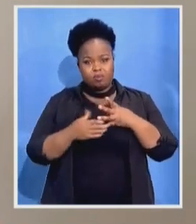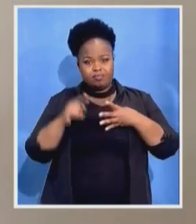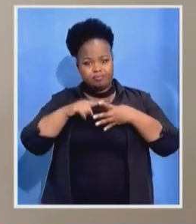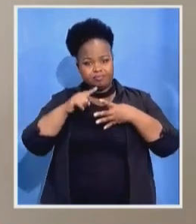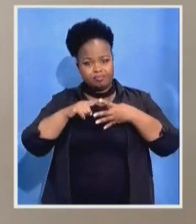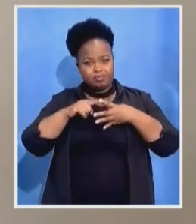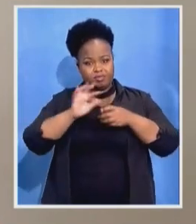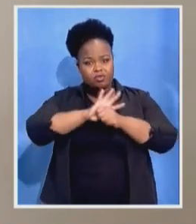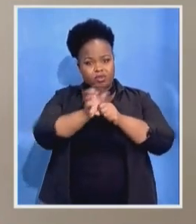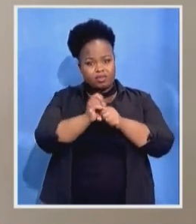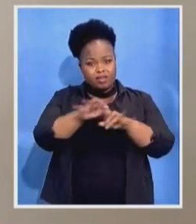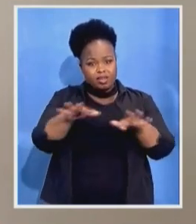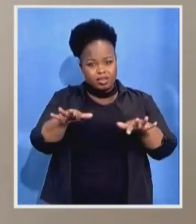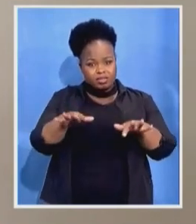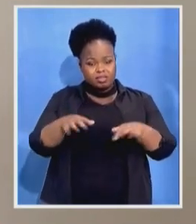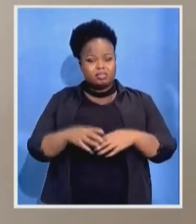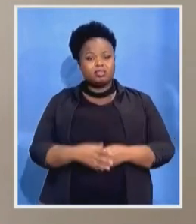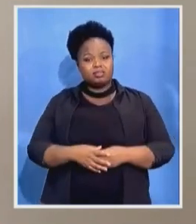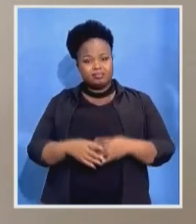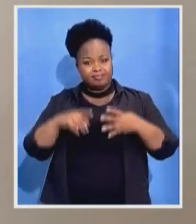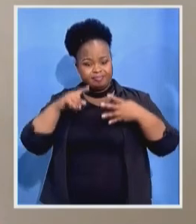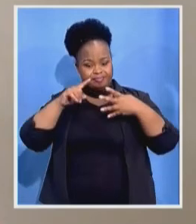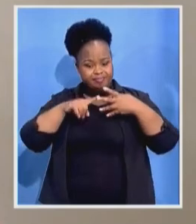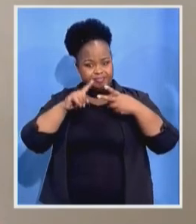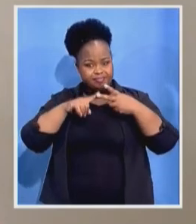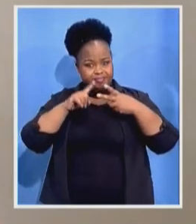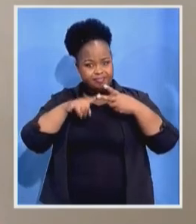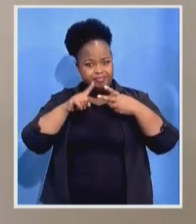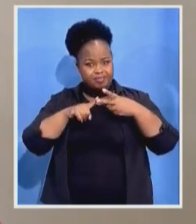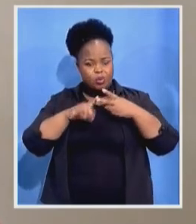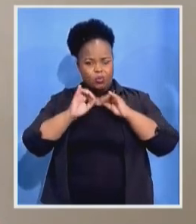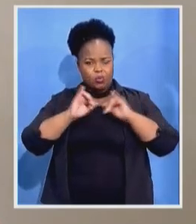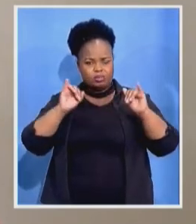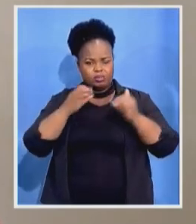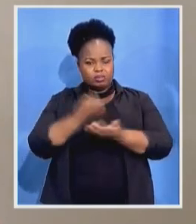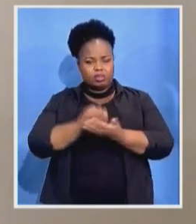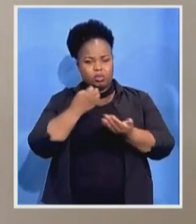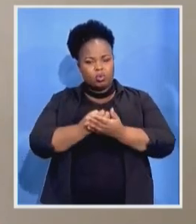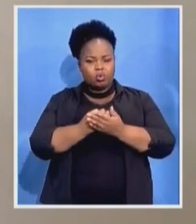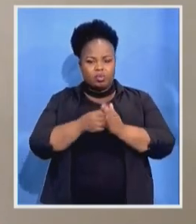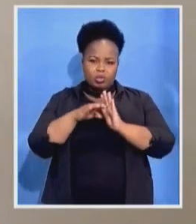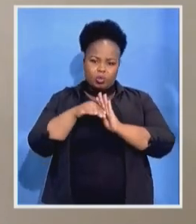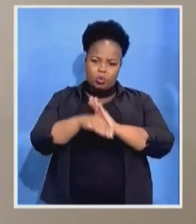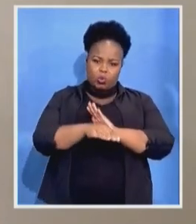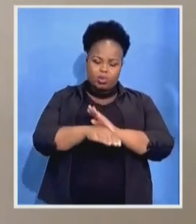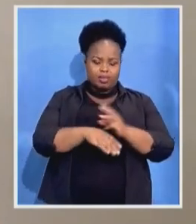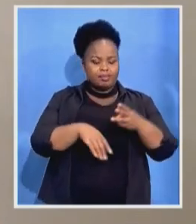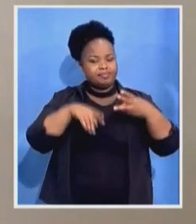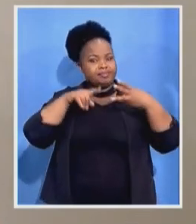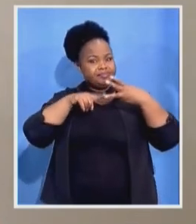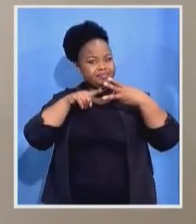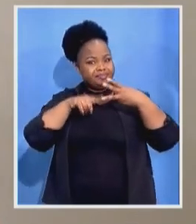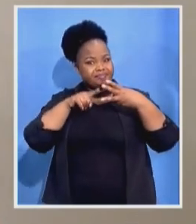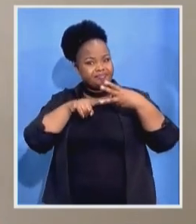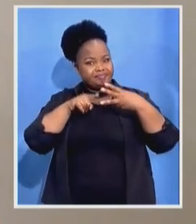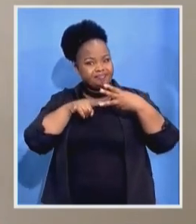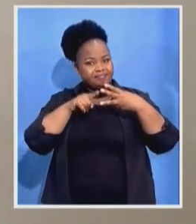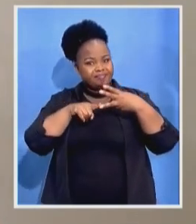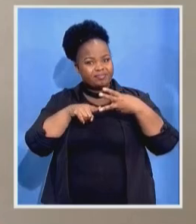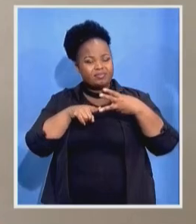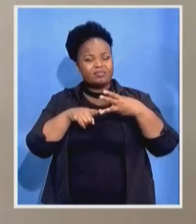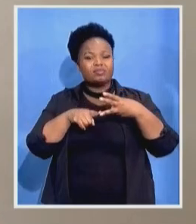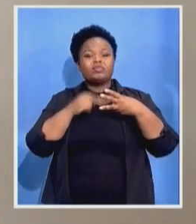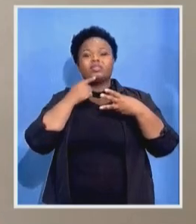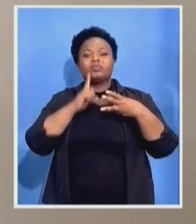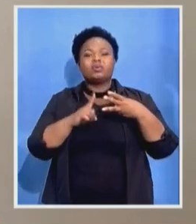the second one, the deepening economic crisis, the third one, the crisis, what we call the crisis of social reproduction,